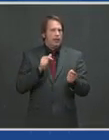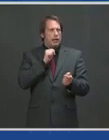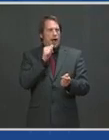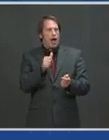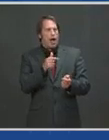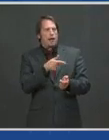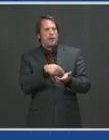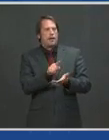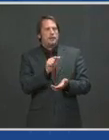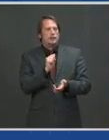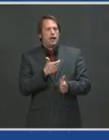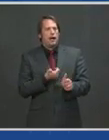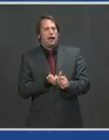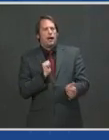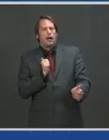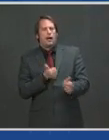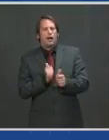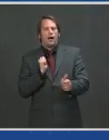in 2020.